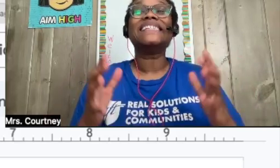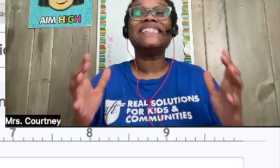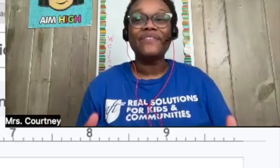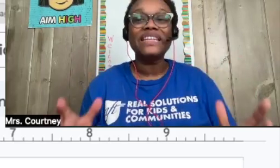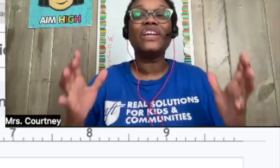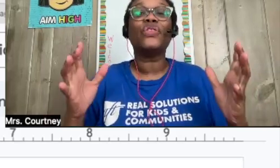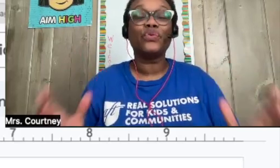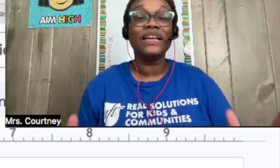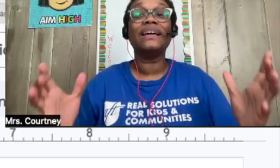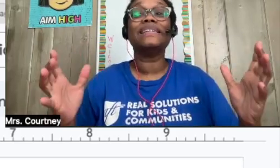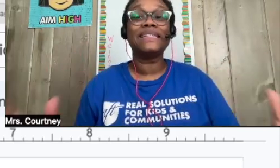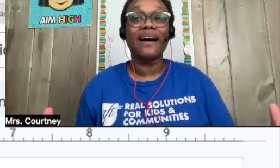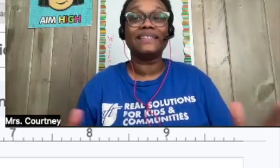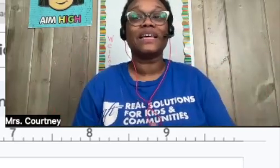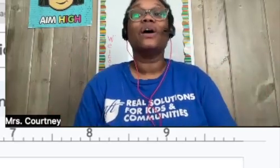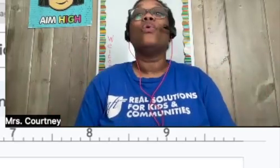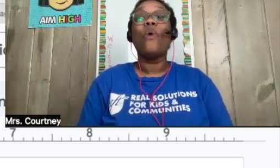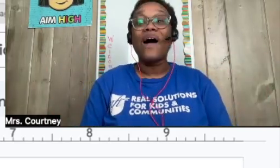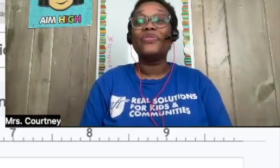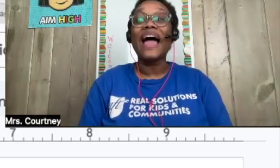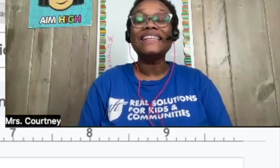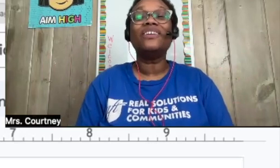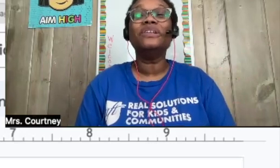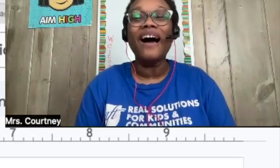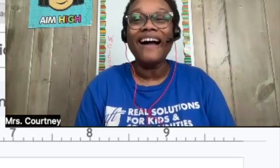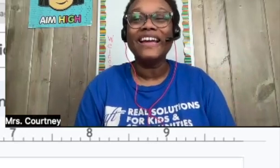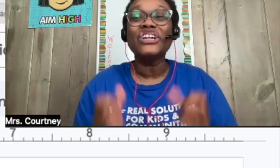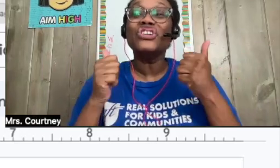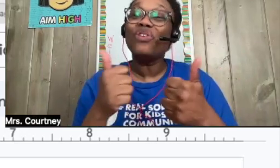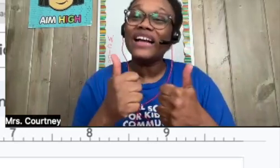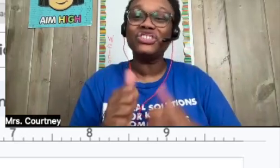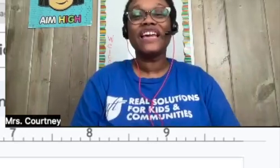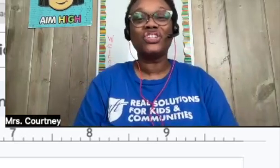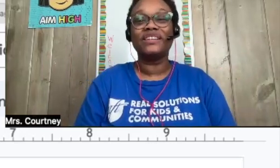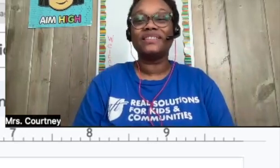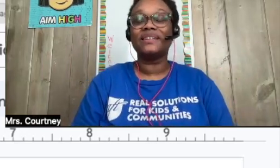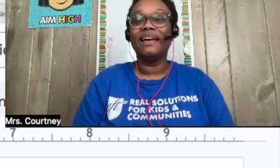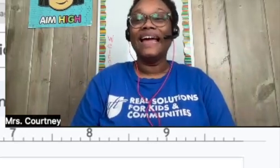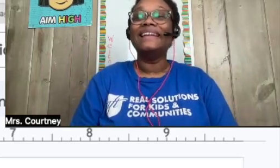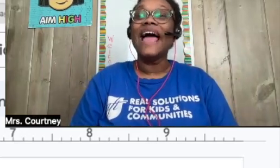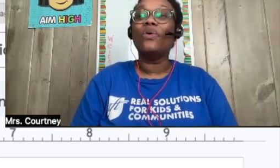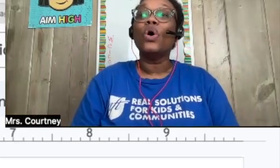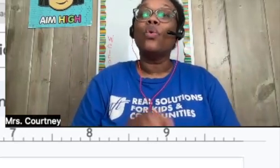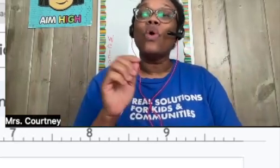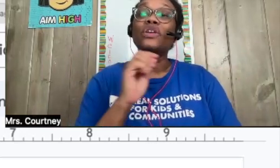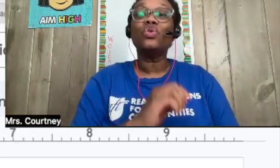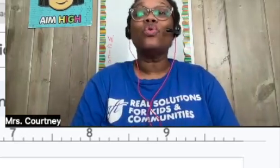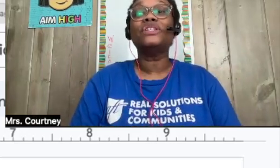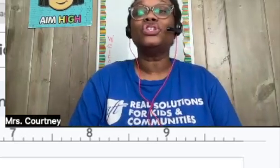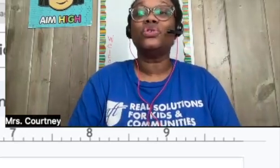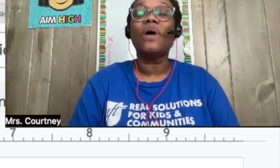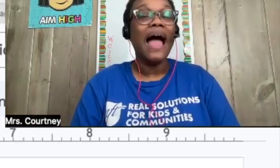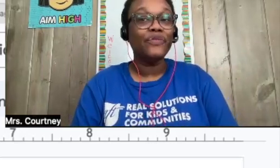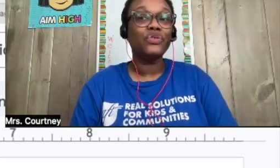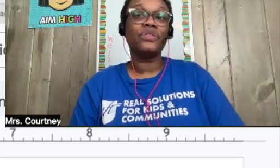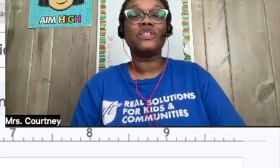learned 73 signs. Wow, that is a lot. Congratulations. Now, what you're going